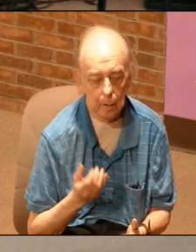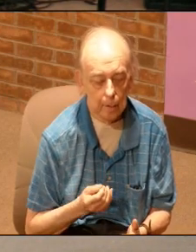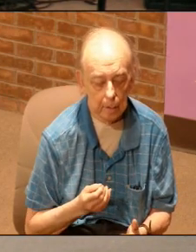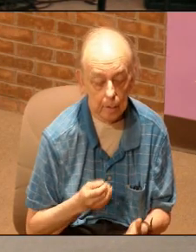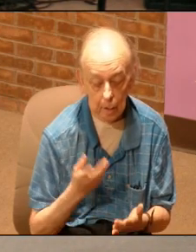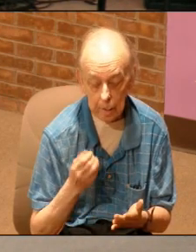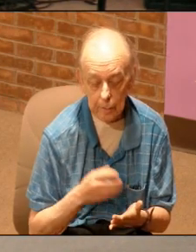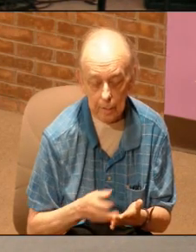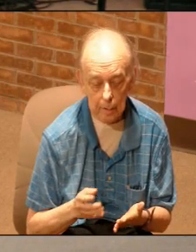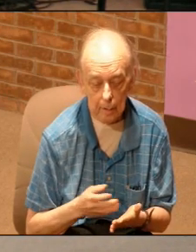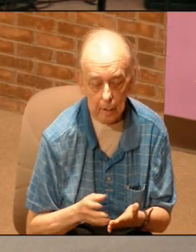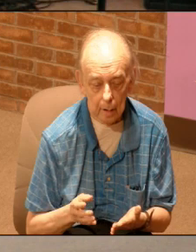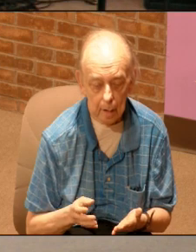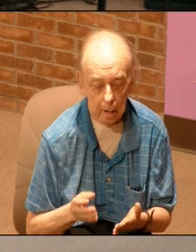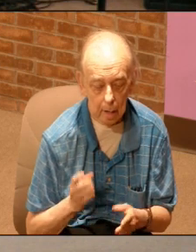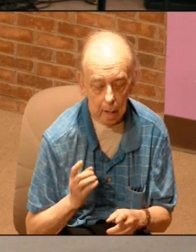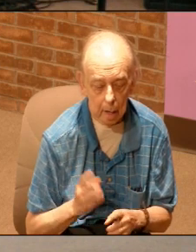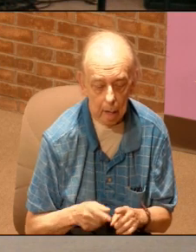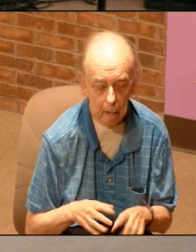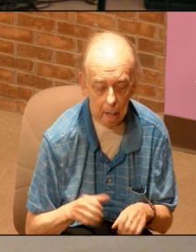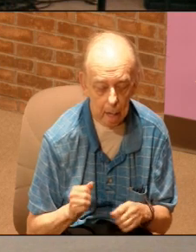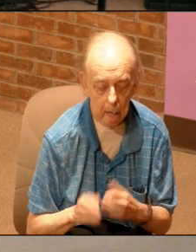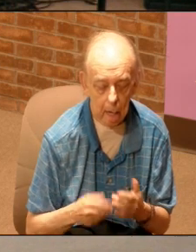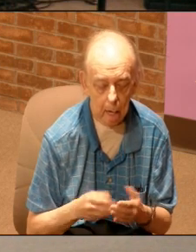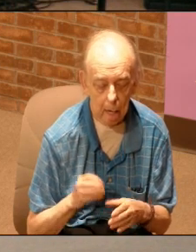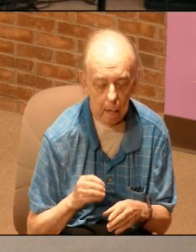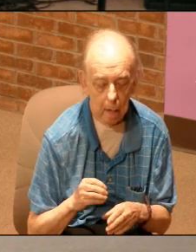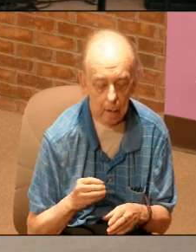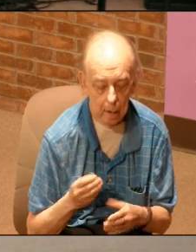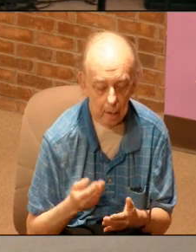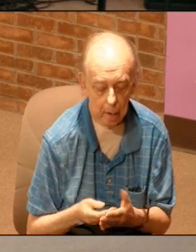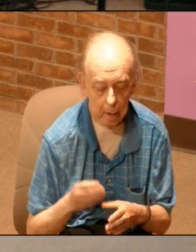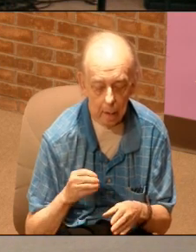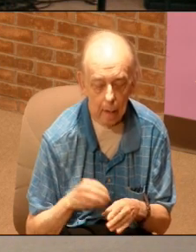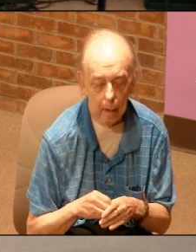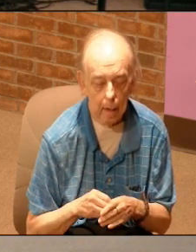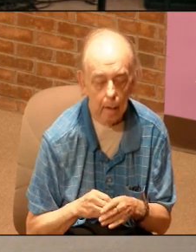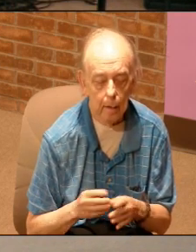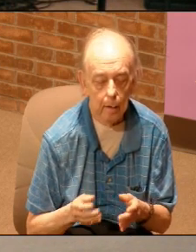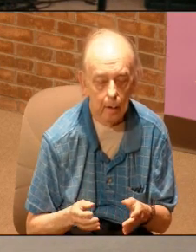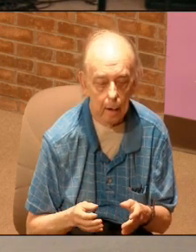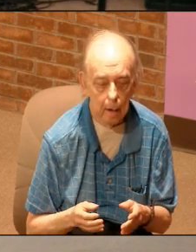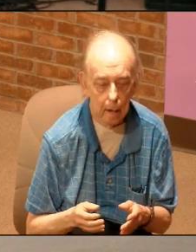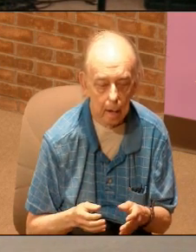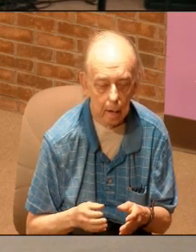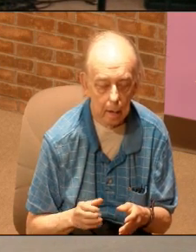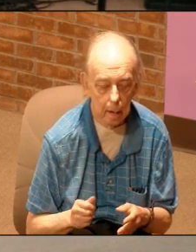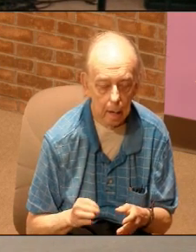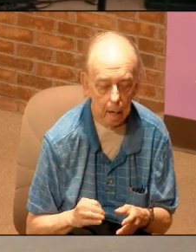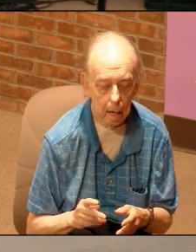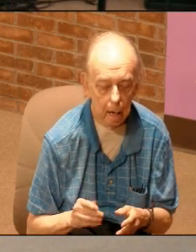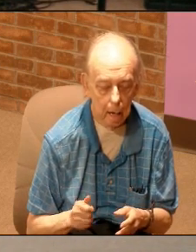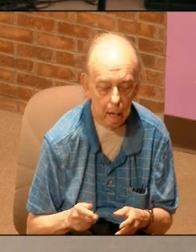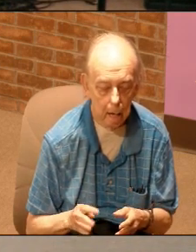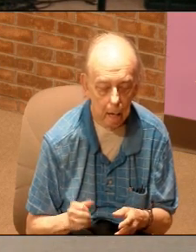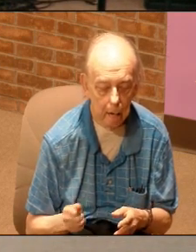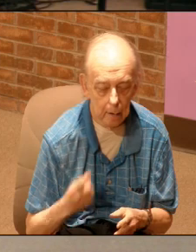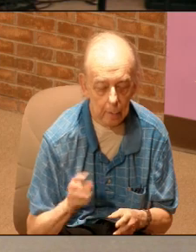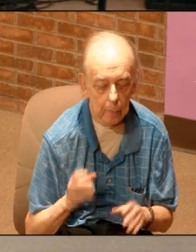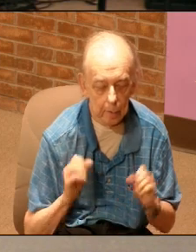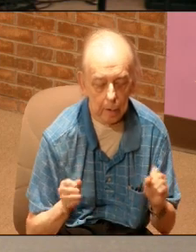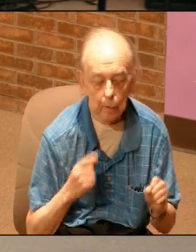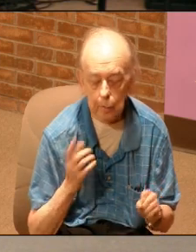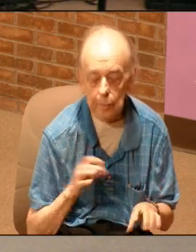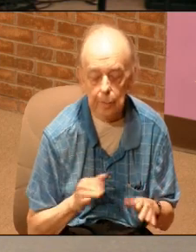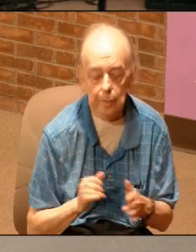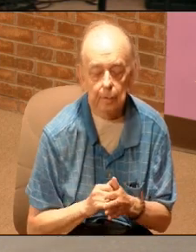I'll do. I can't take all my money and put it into a campaign for president. So here's what I'm going to